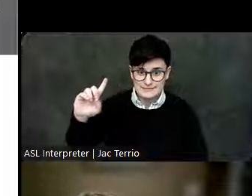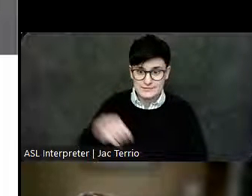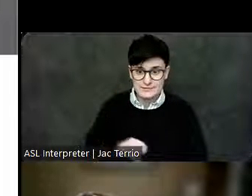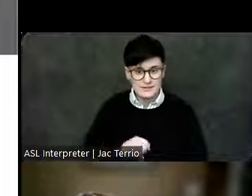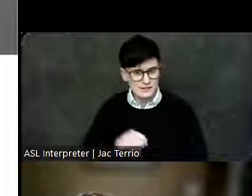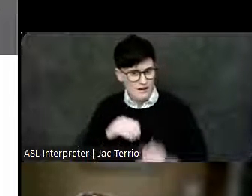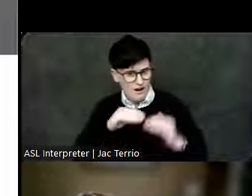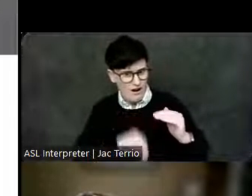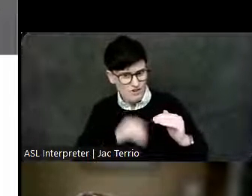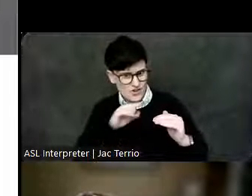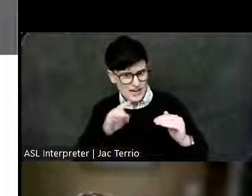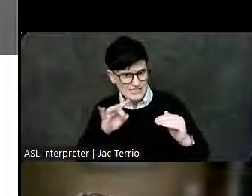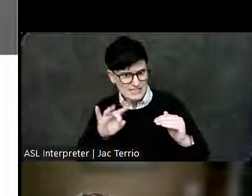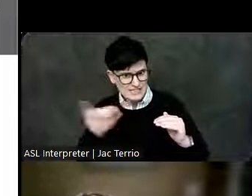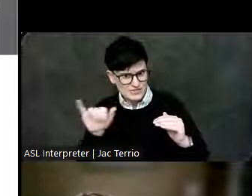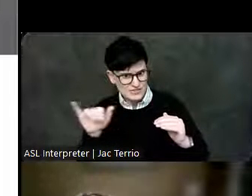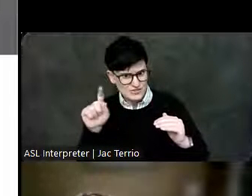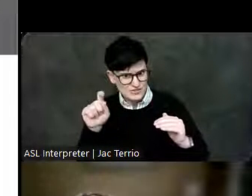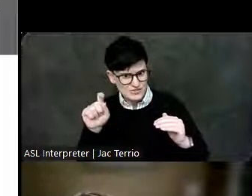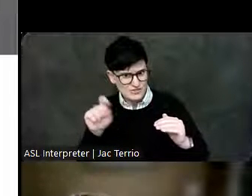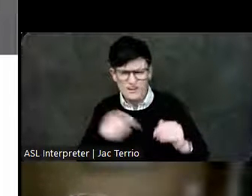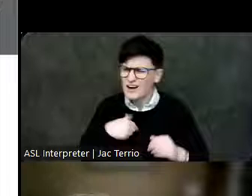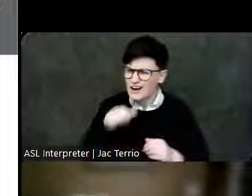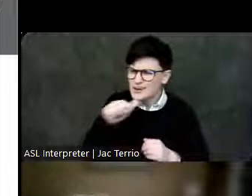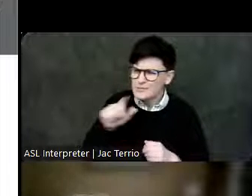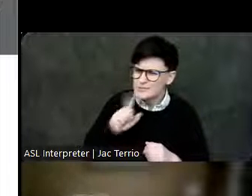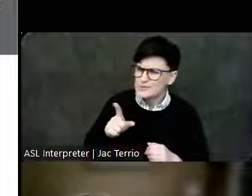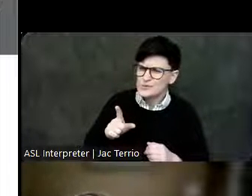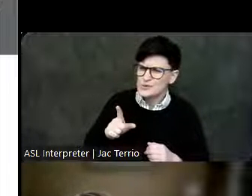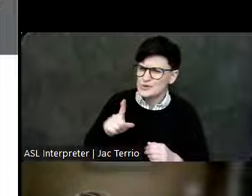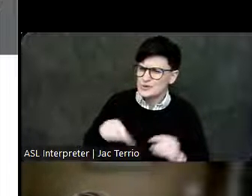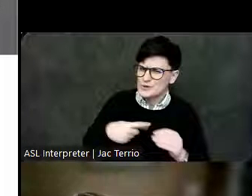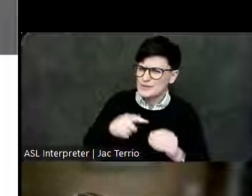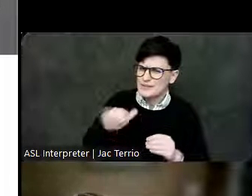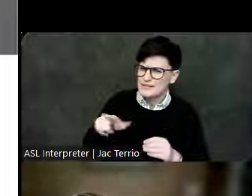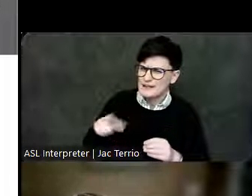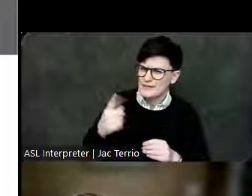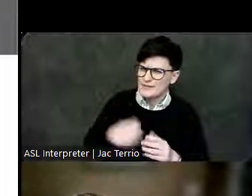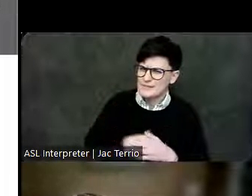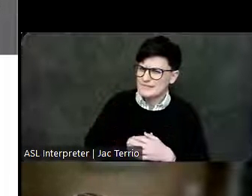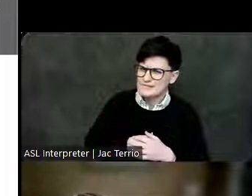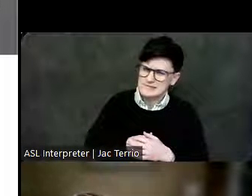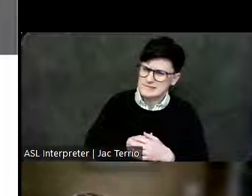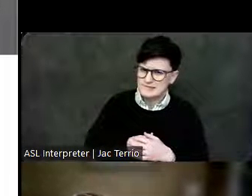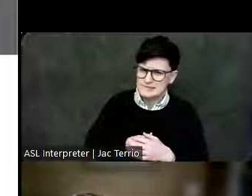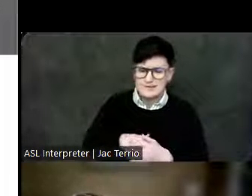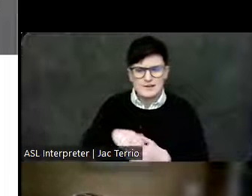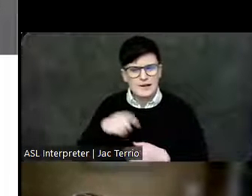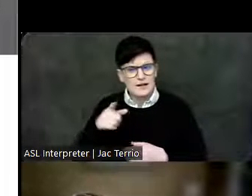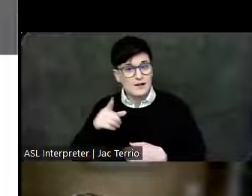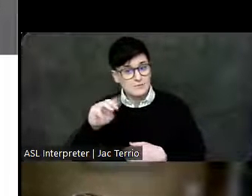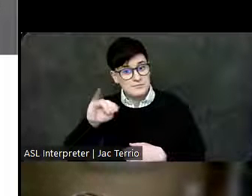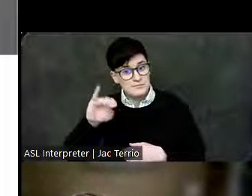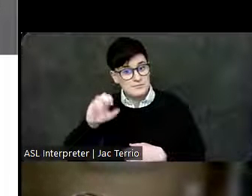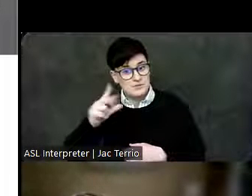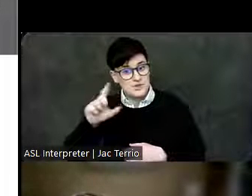Underage people too, small people as well. I'm not sure about that. Because I mean, I have one because